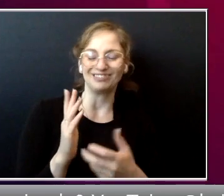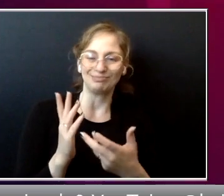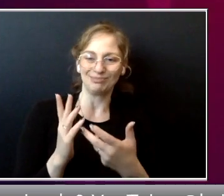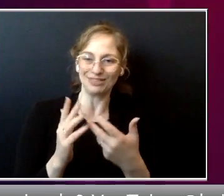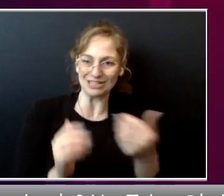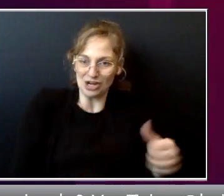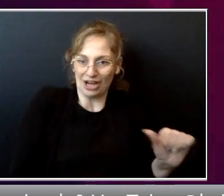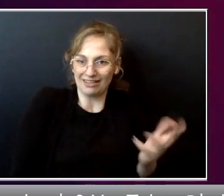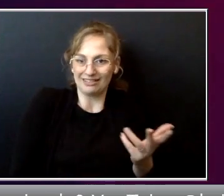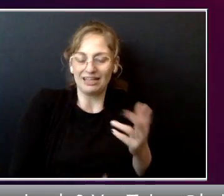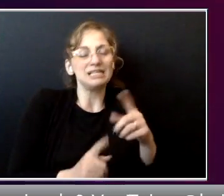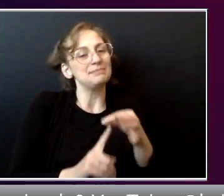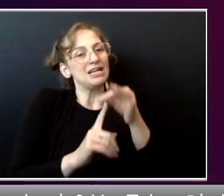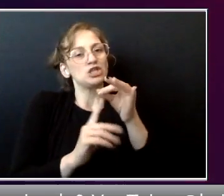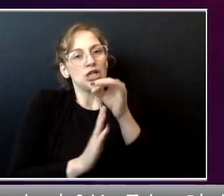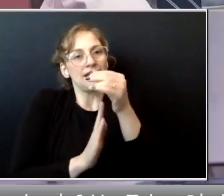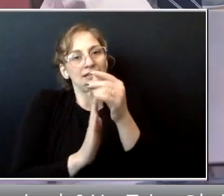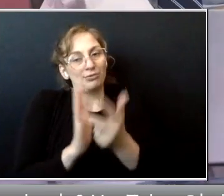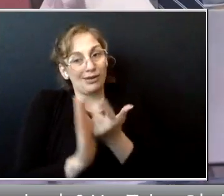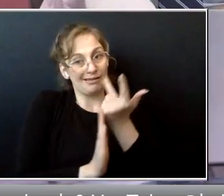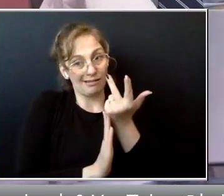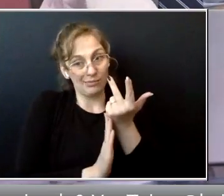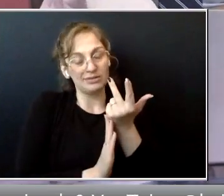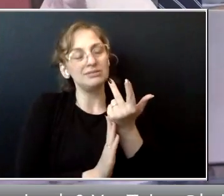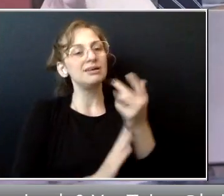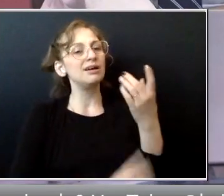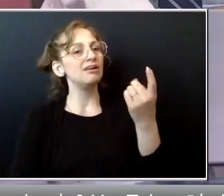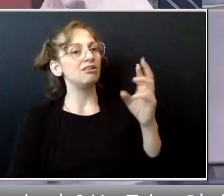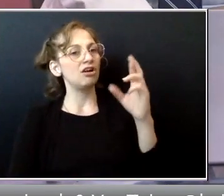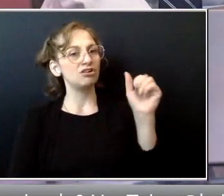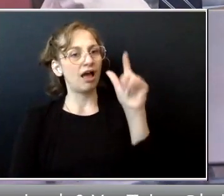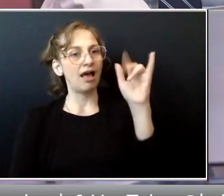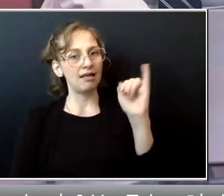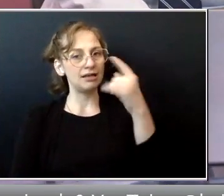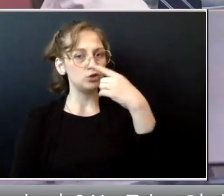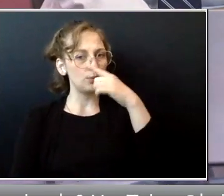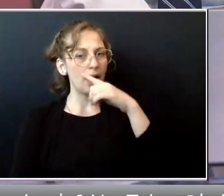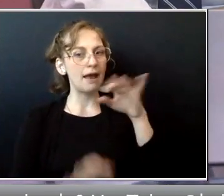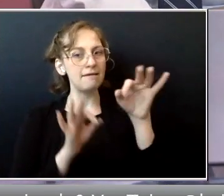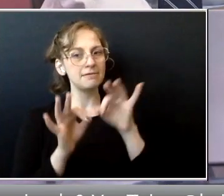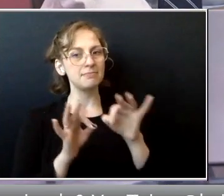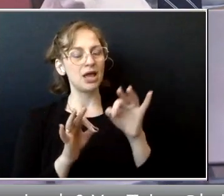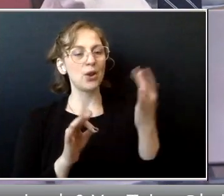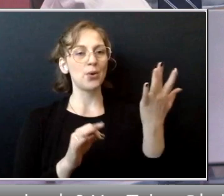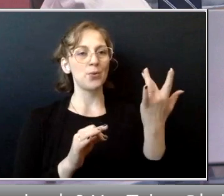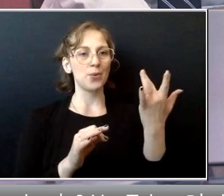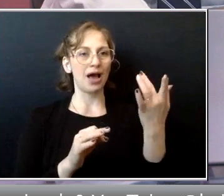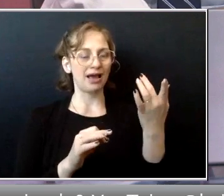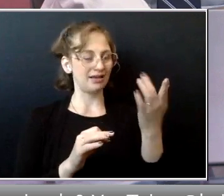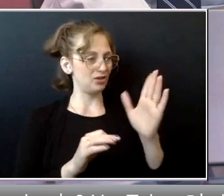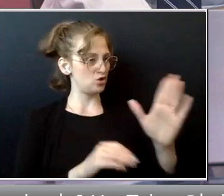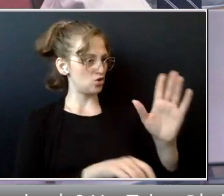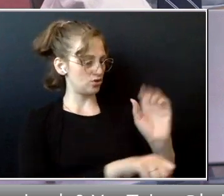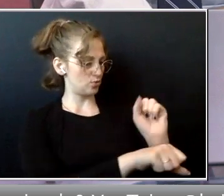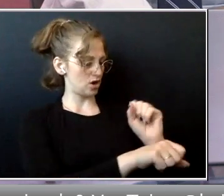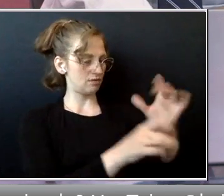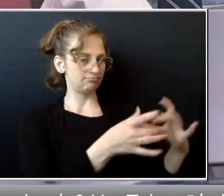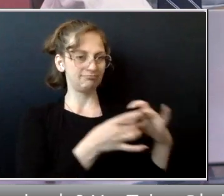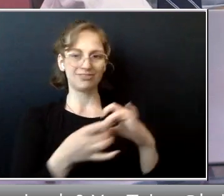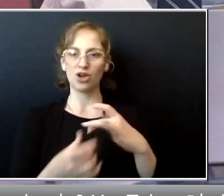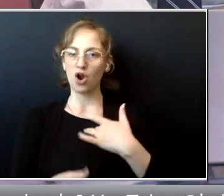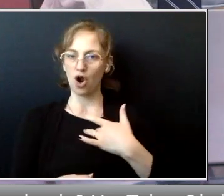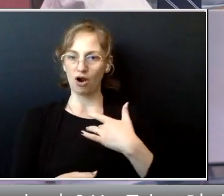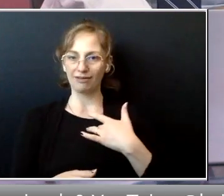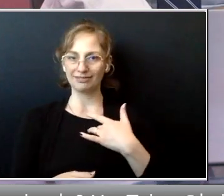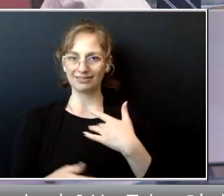want to ask you, Dr. Alley, can you explain, first of all, the heart connection to what you do? Because we're here on All Things Heart. We're talking about a blood clot in